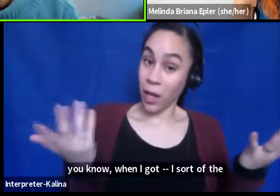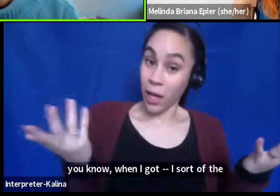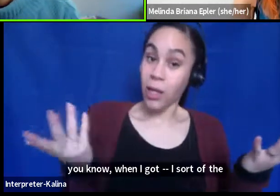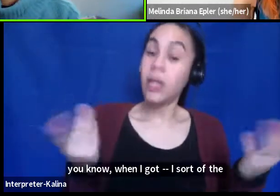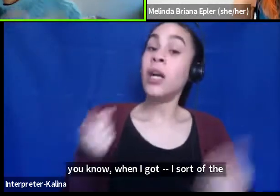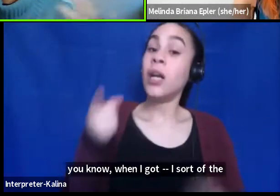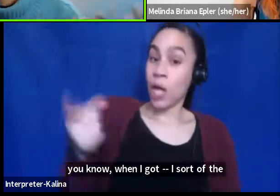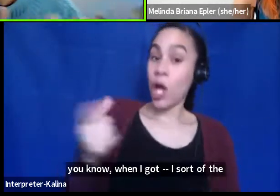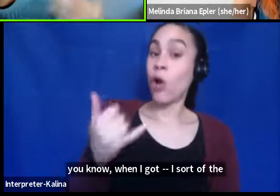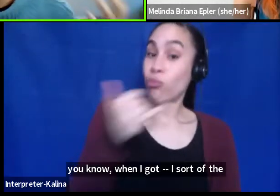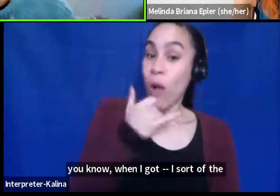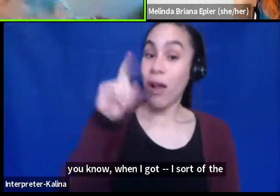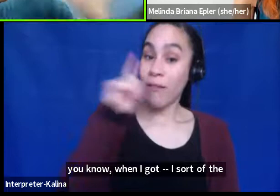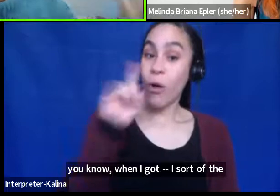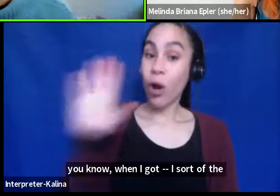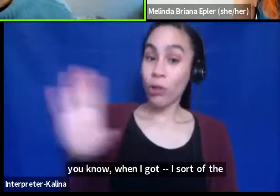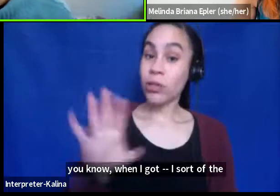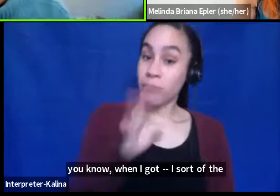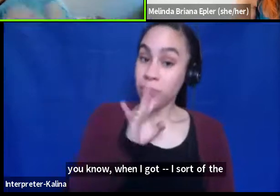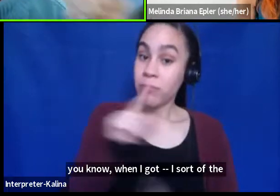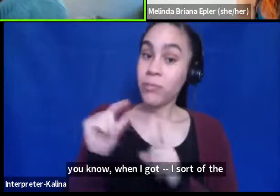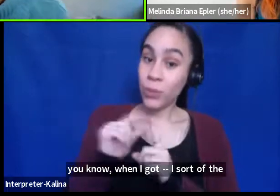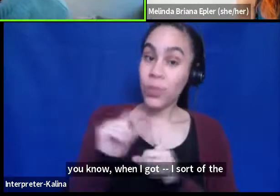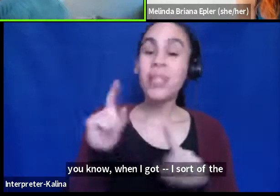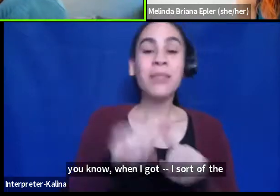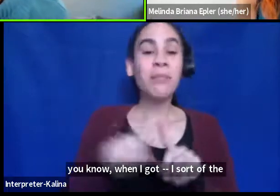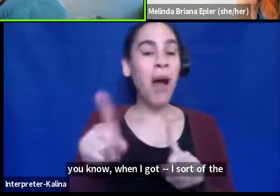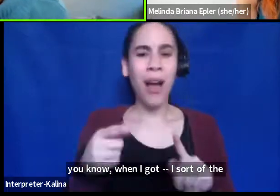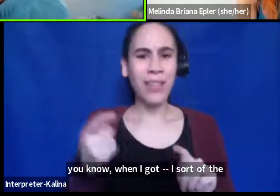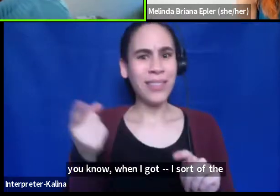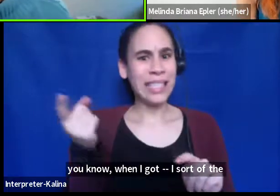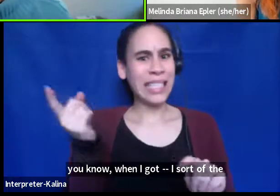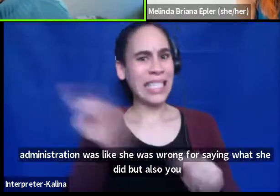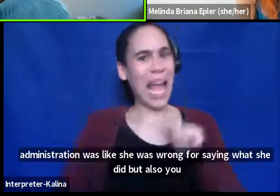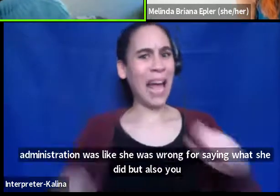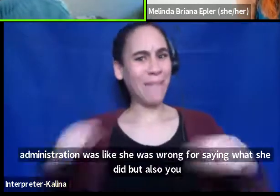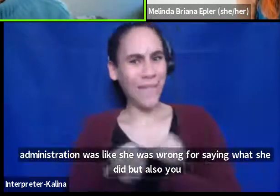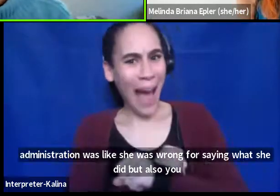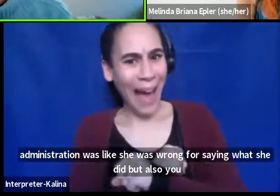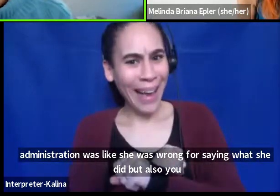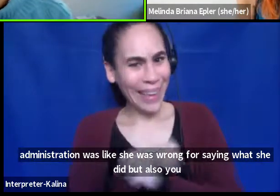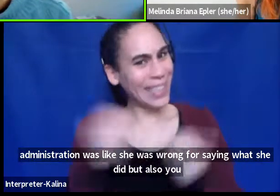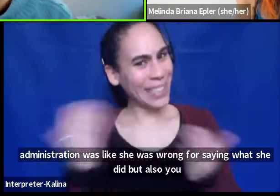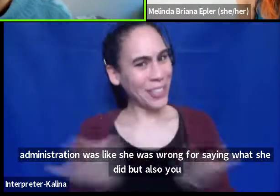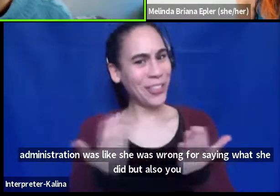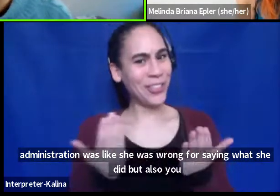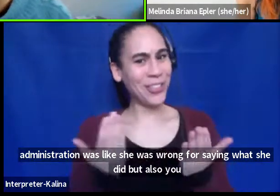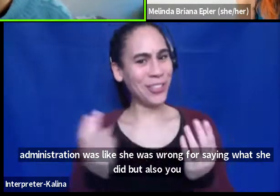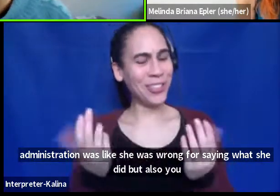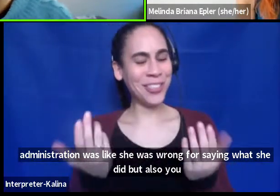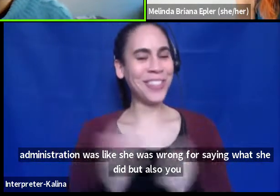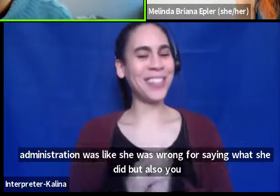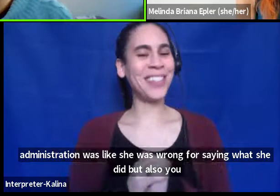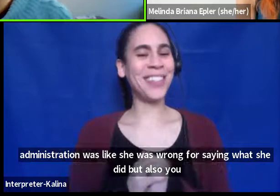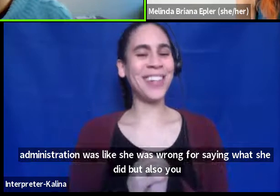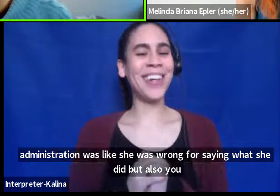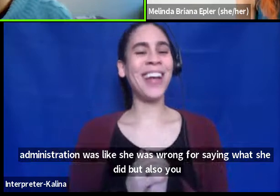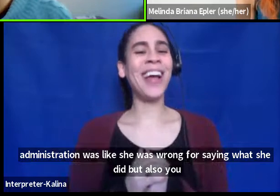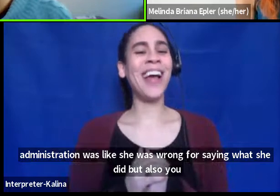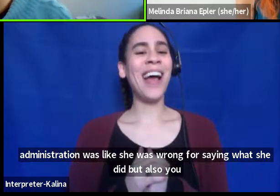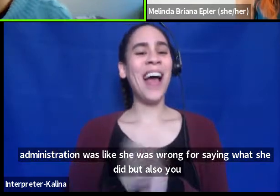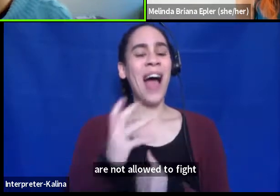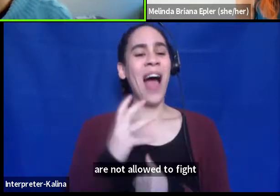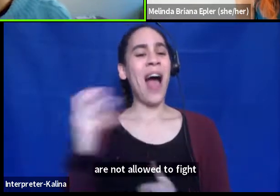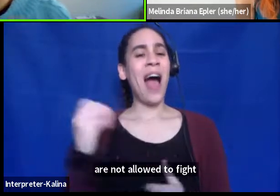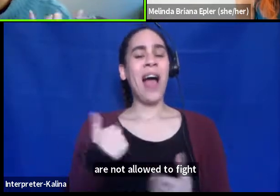wrong for saying what she did, but also you were like, we're not allowed to just like fight people here. And I